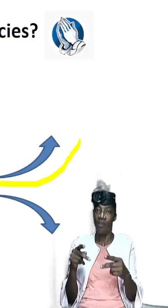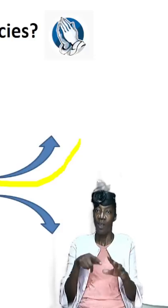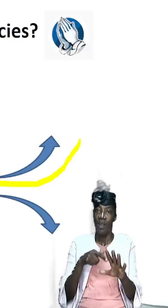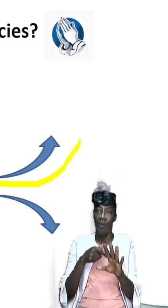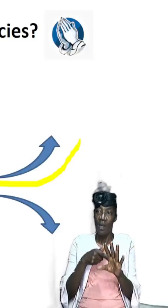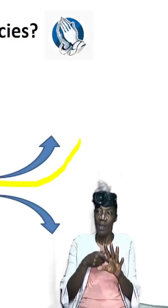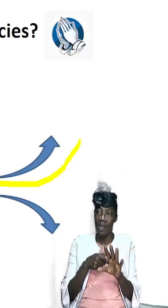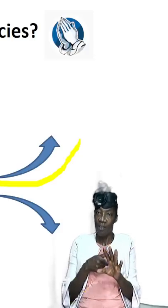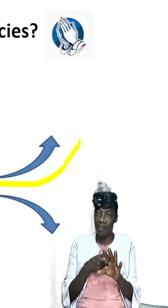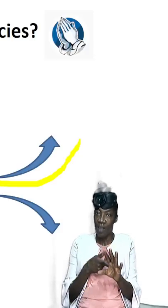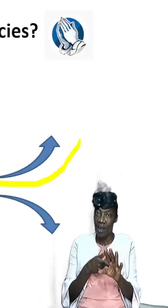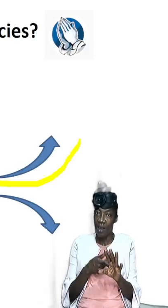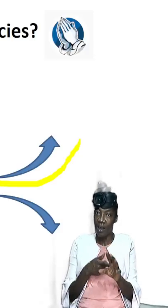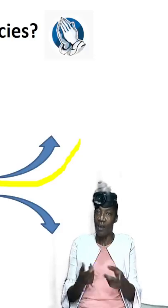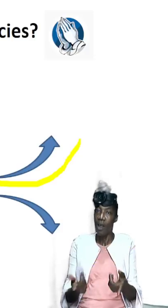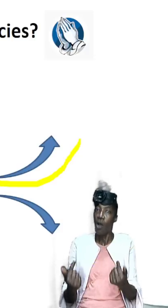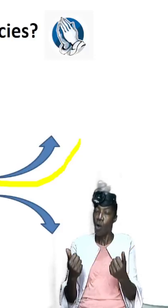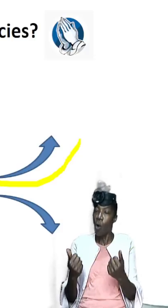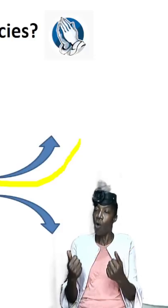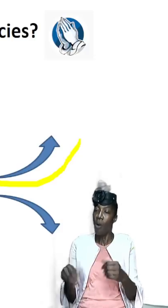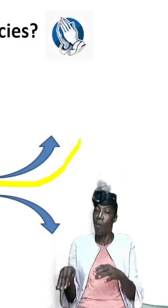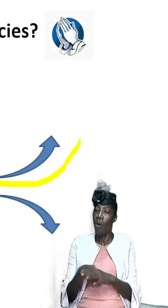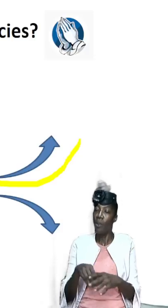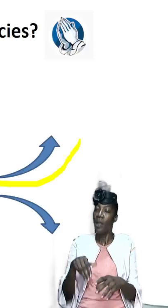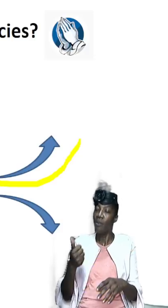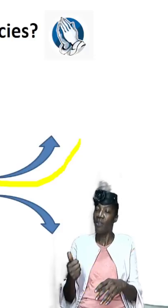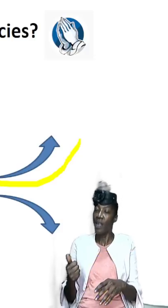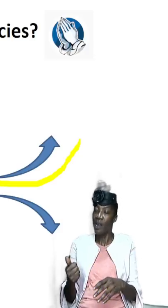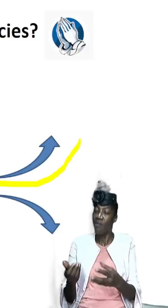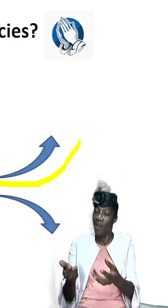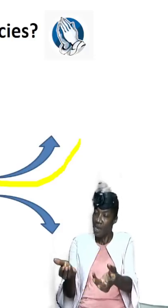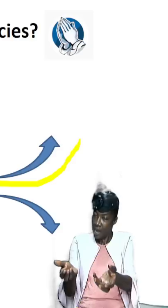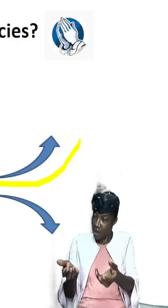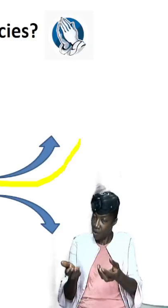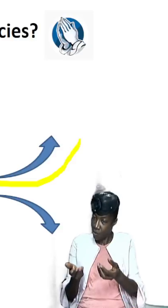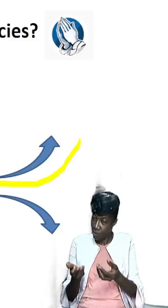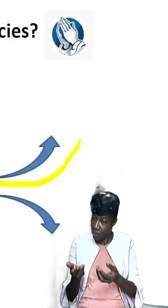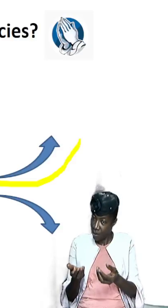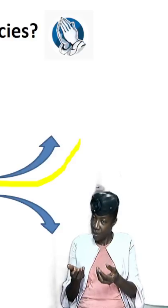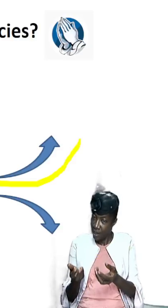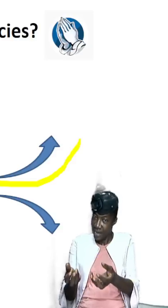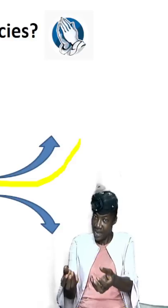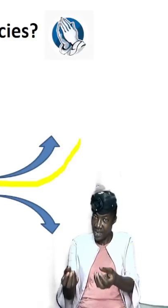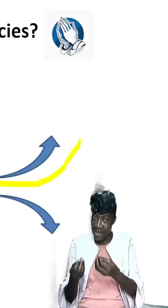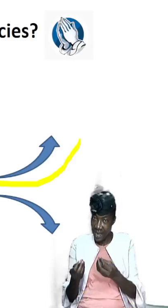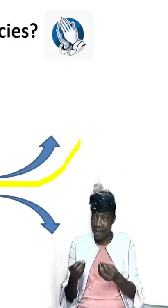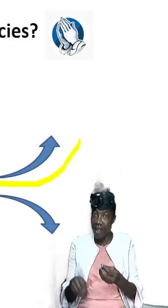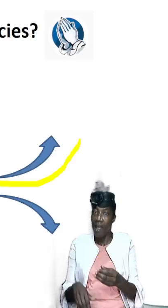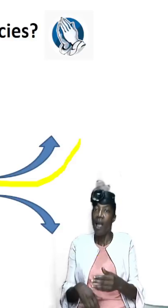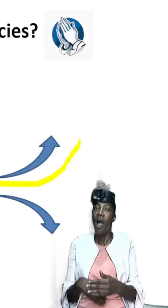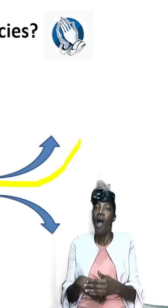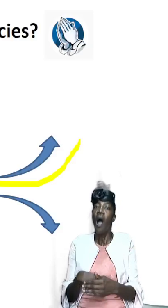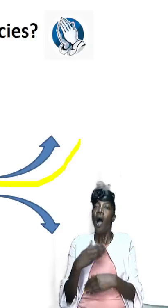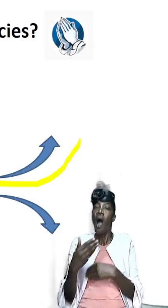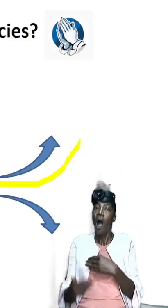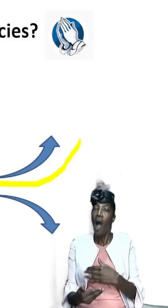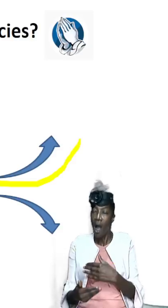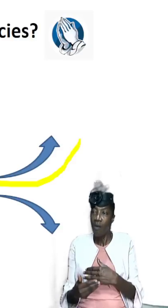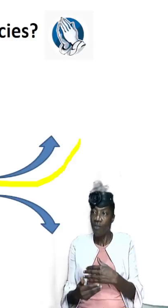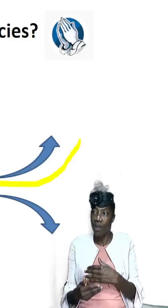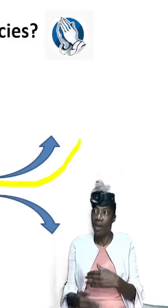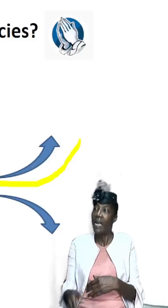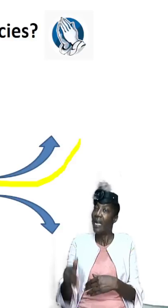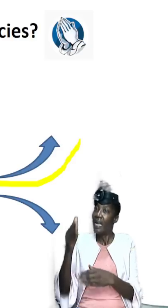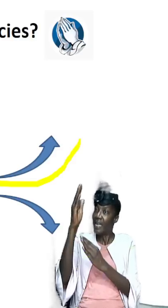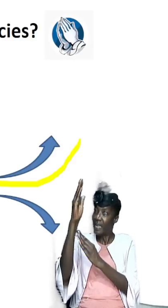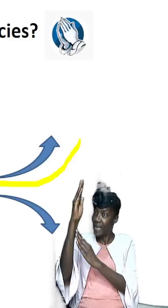start to mate among themselves, they are going to produce after the dominant